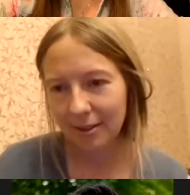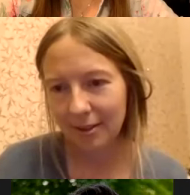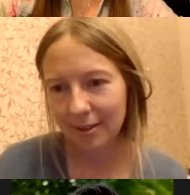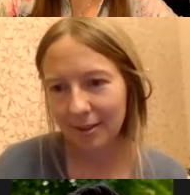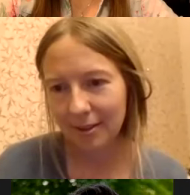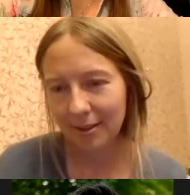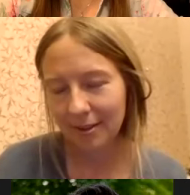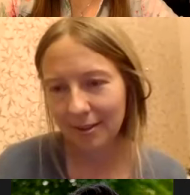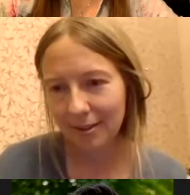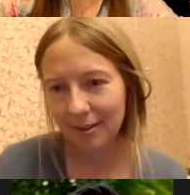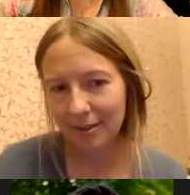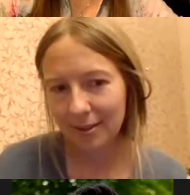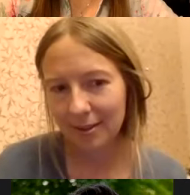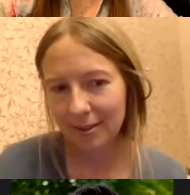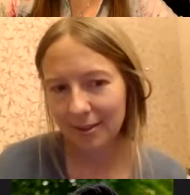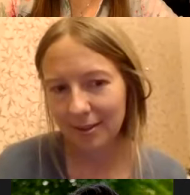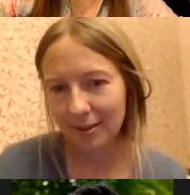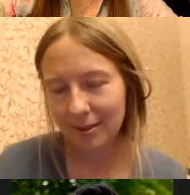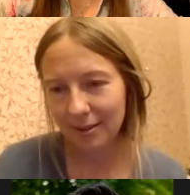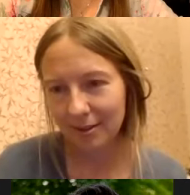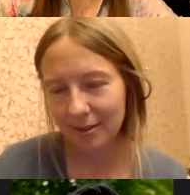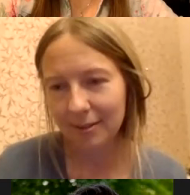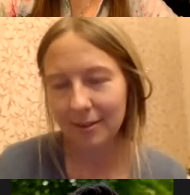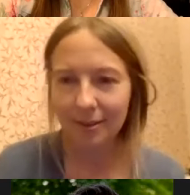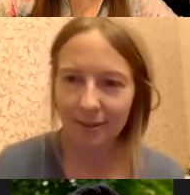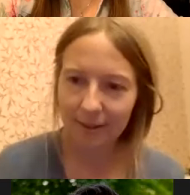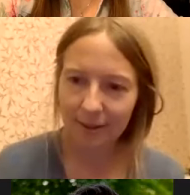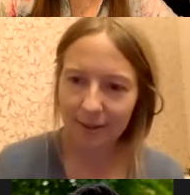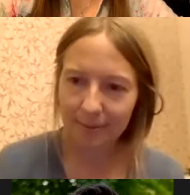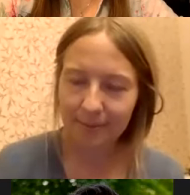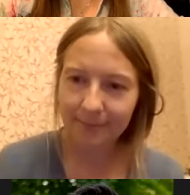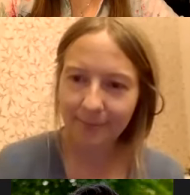So the regeneration of new cone photoreceptors